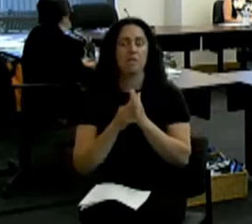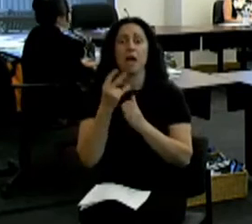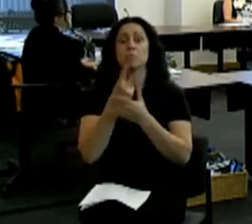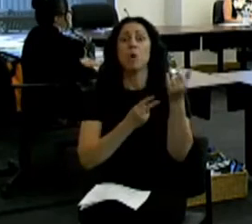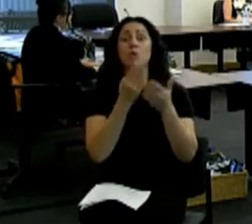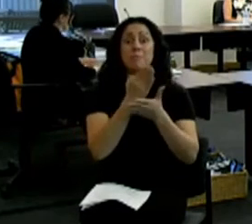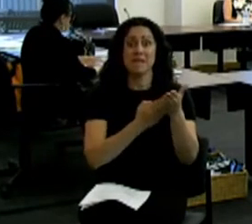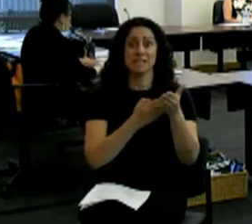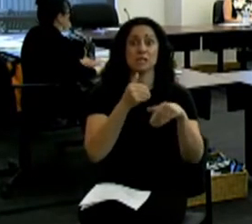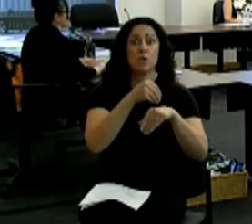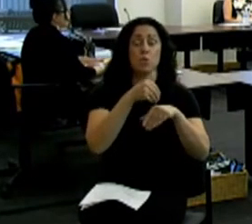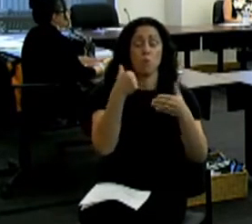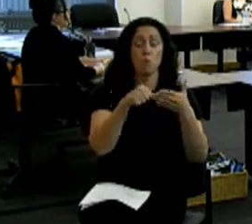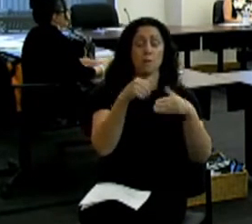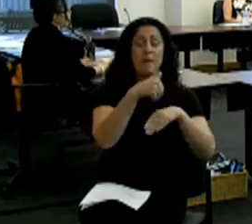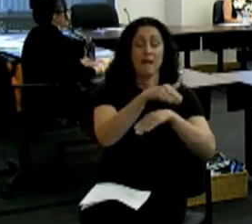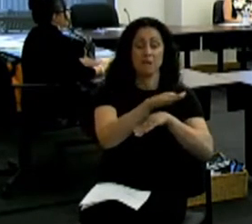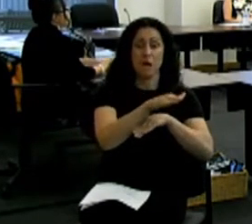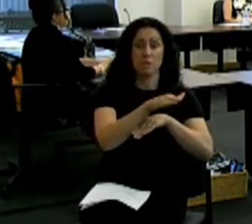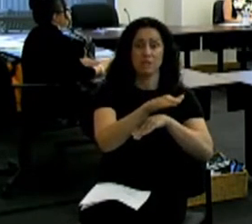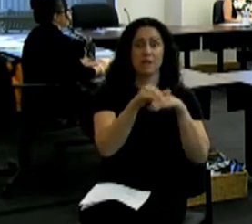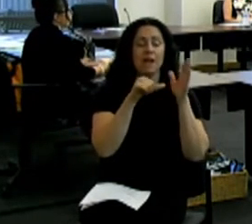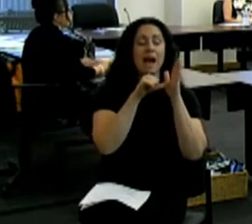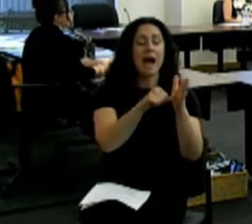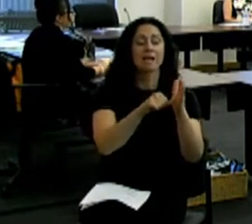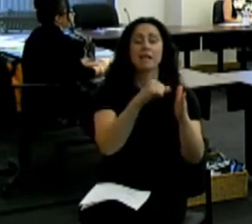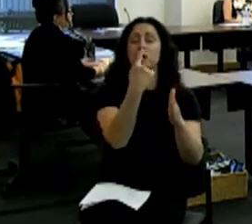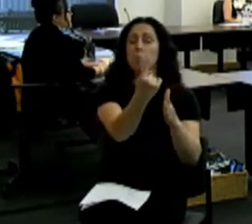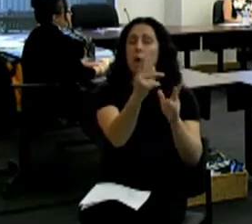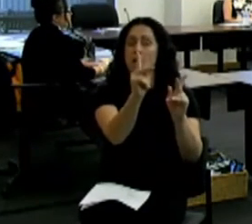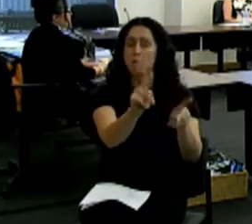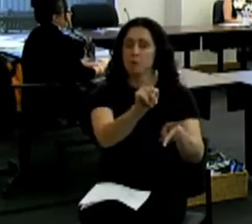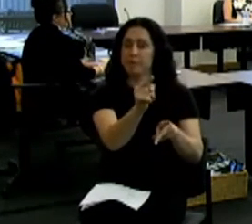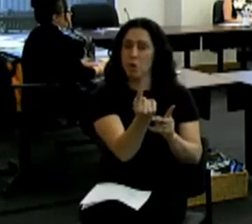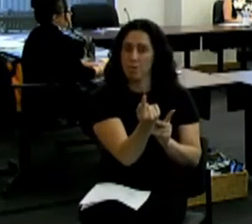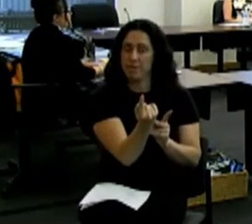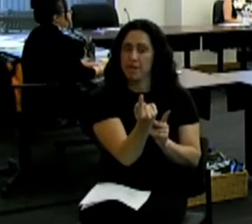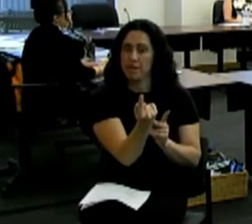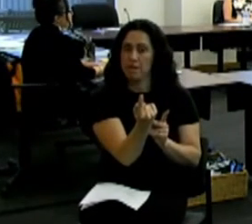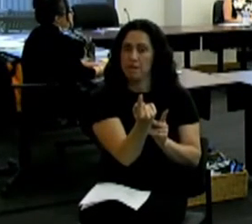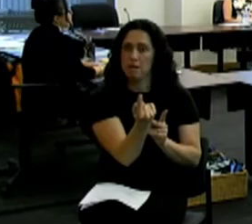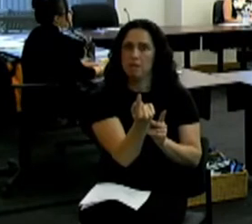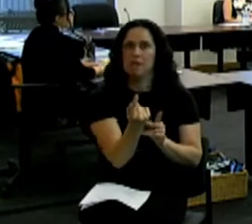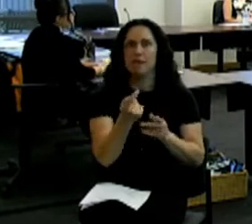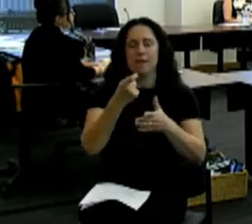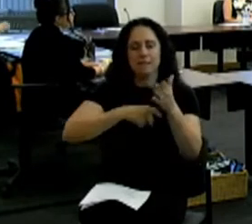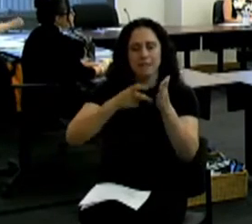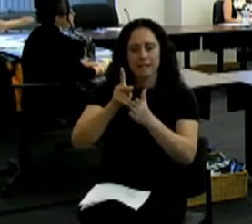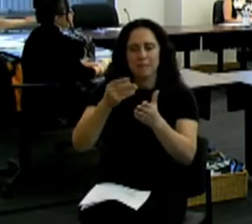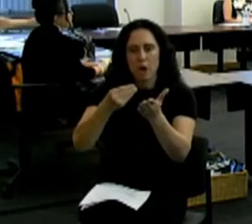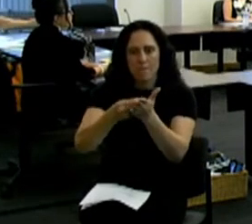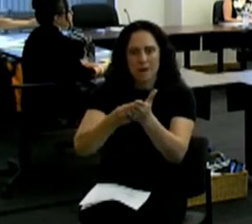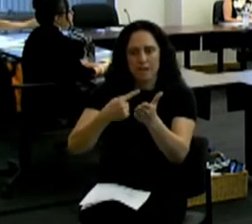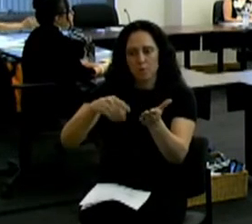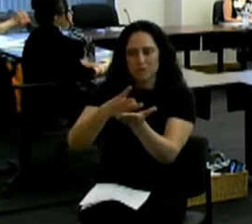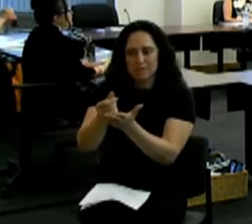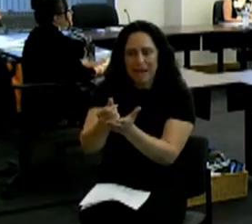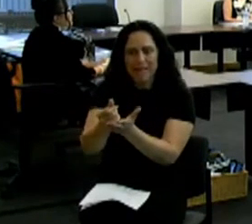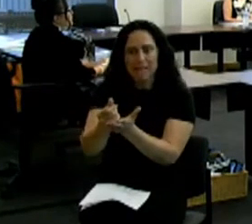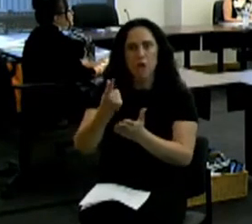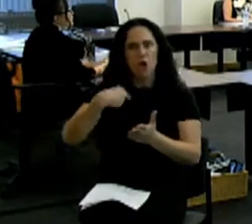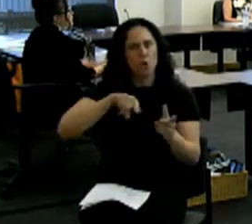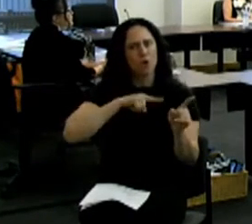both pieces were mailed out, highlighting just one person. And it's taxpayer money that we're spending. I mean,